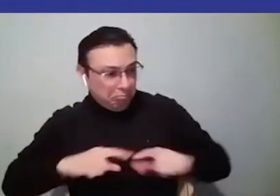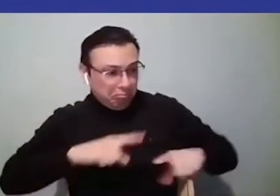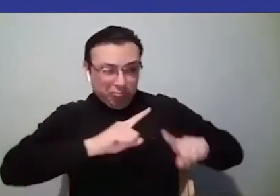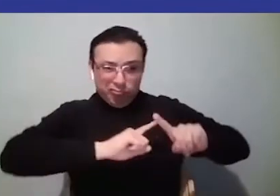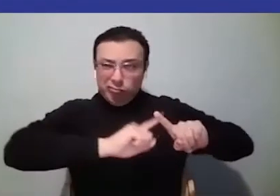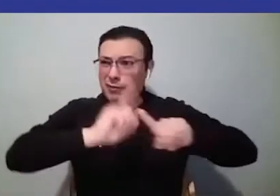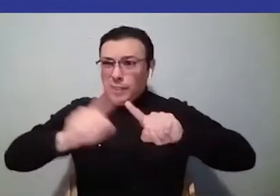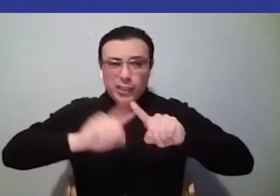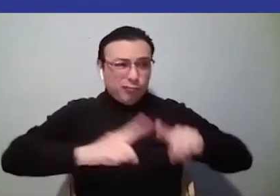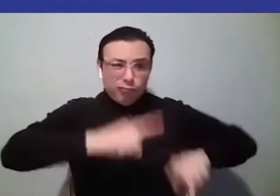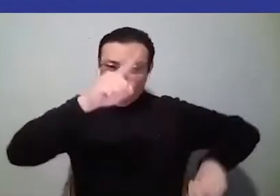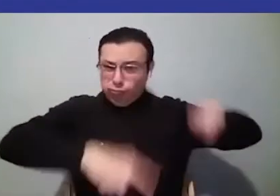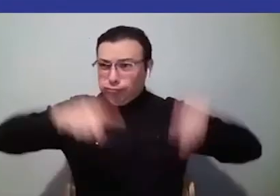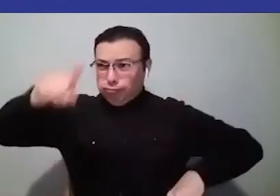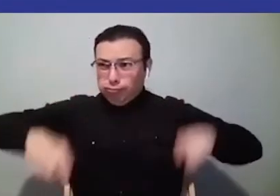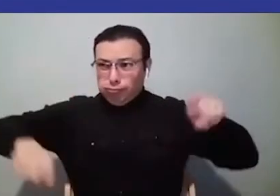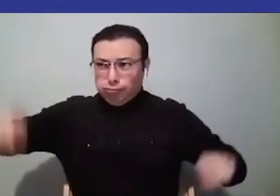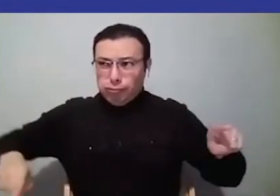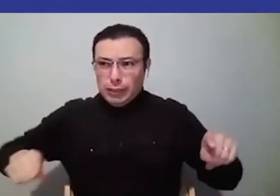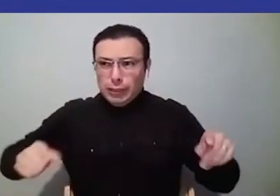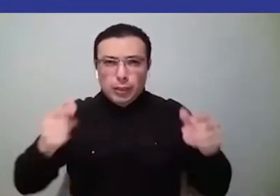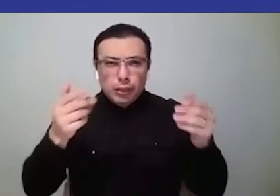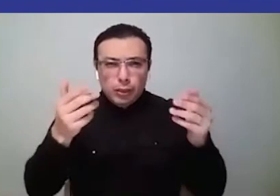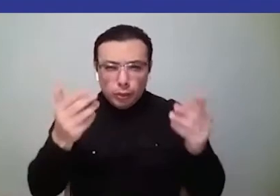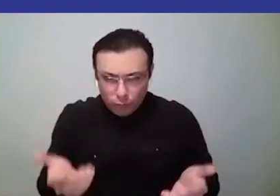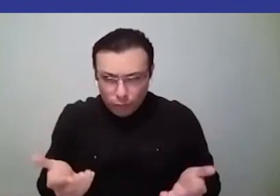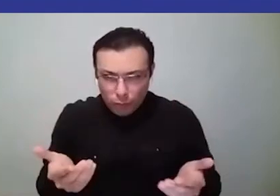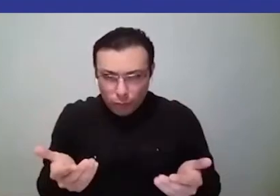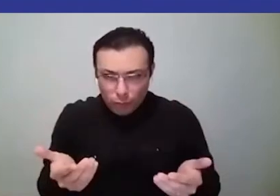archive? What does that look like? I